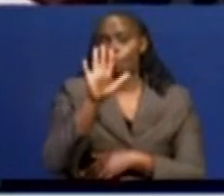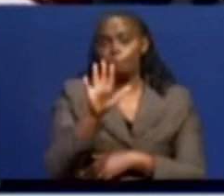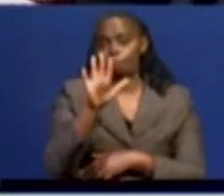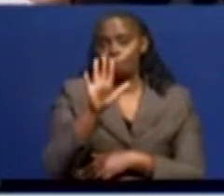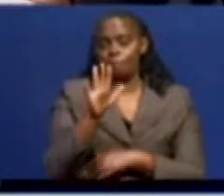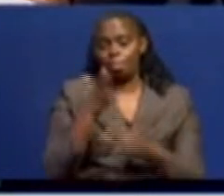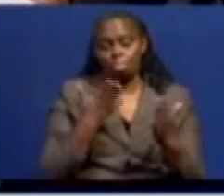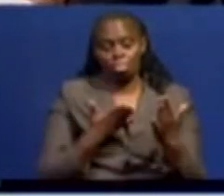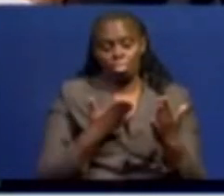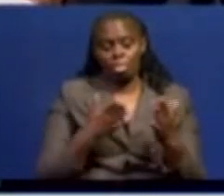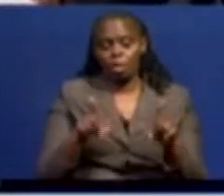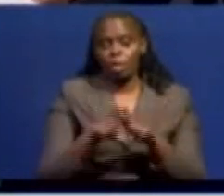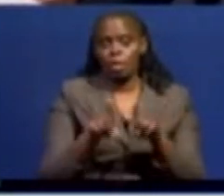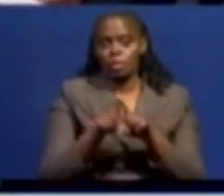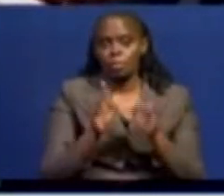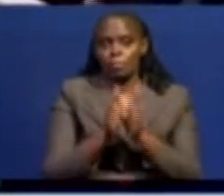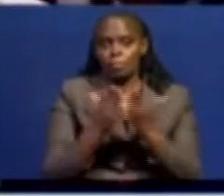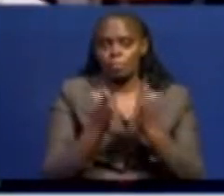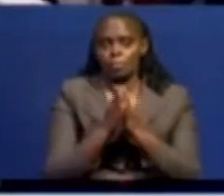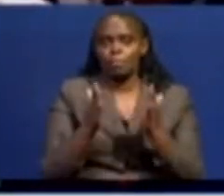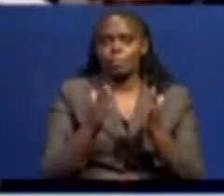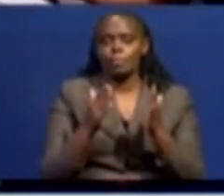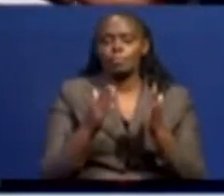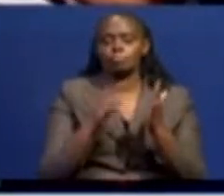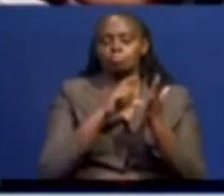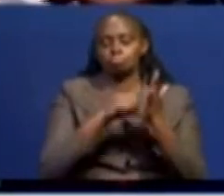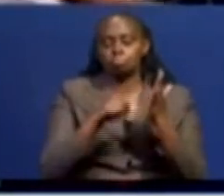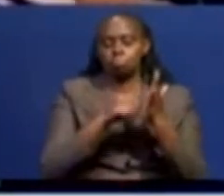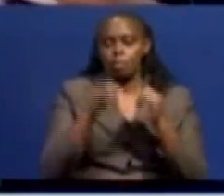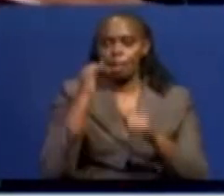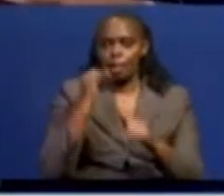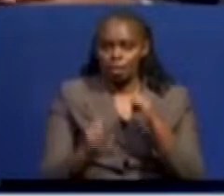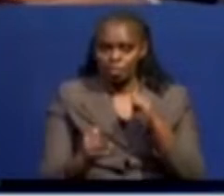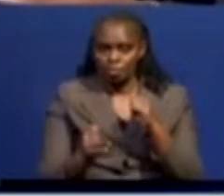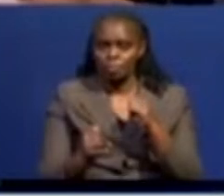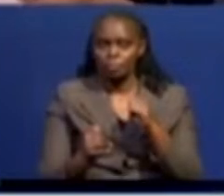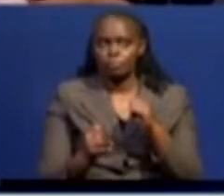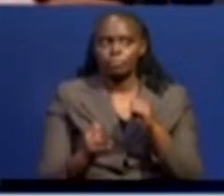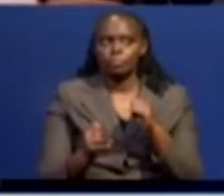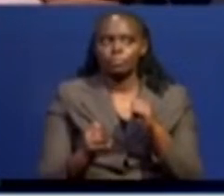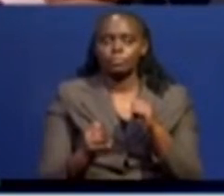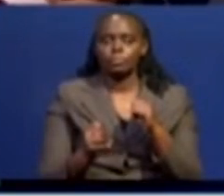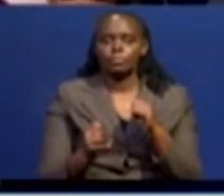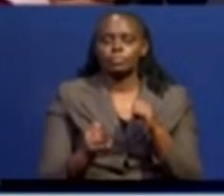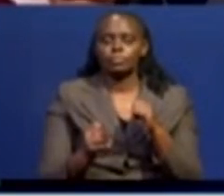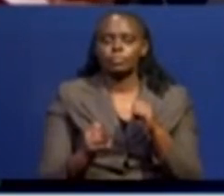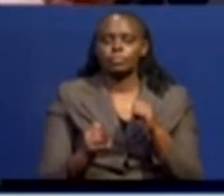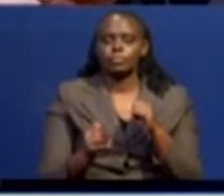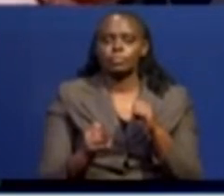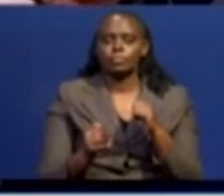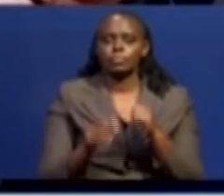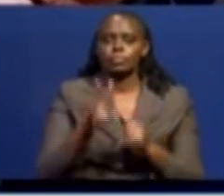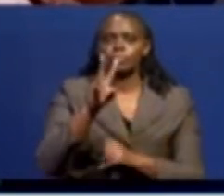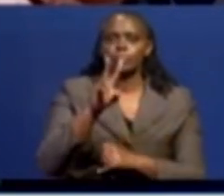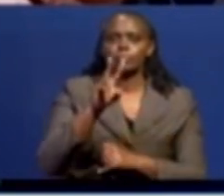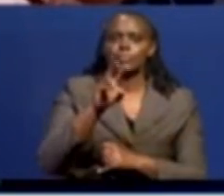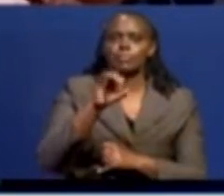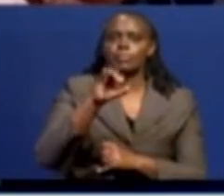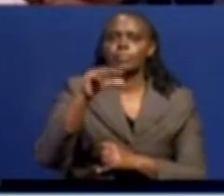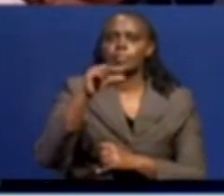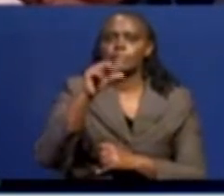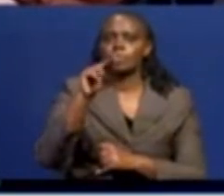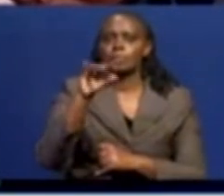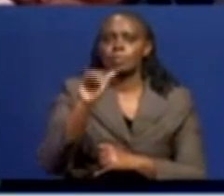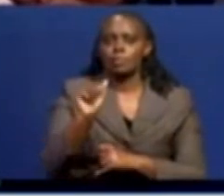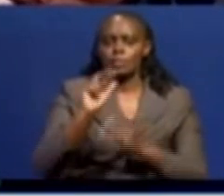On page 5 on the same volume, the last paragraph, in conclusion, Ms.